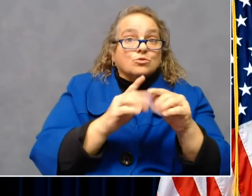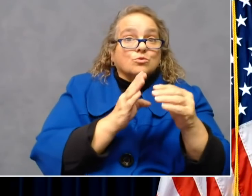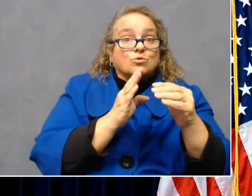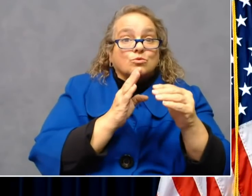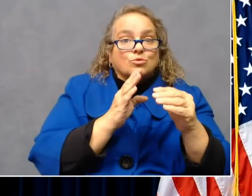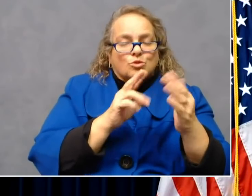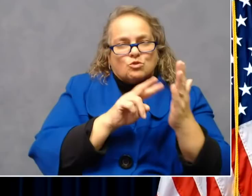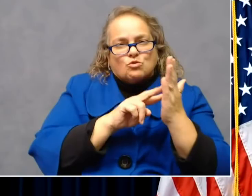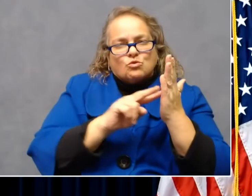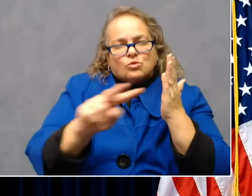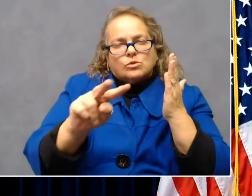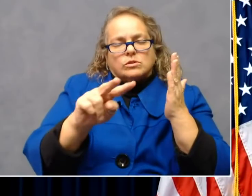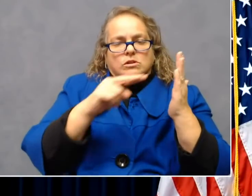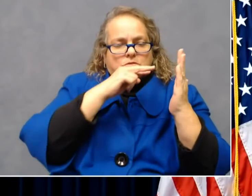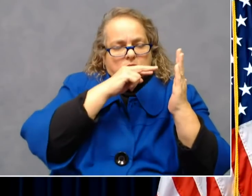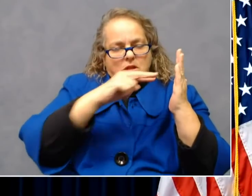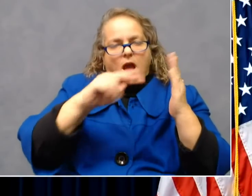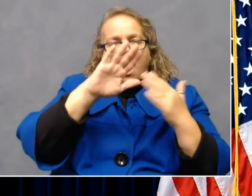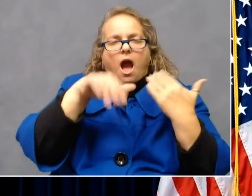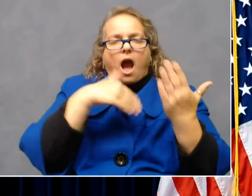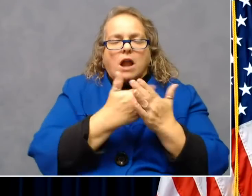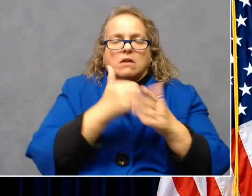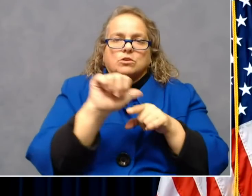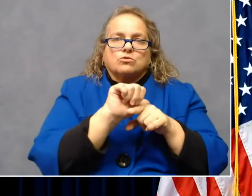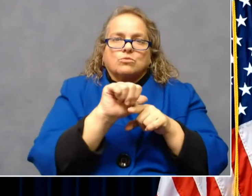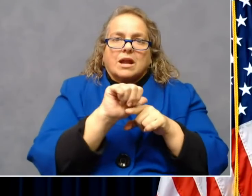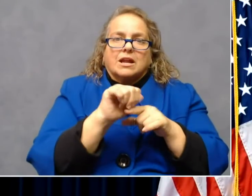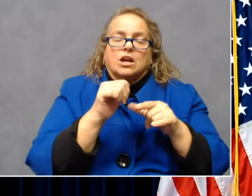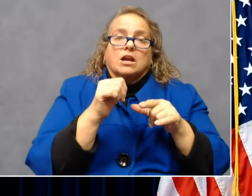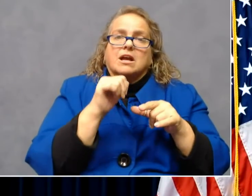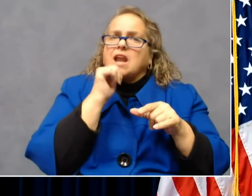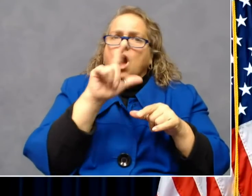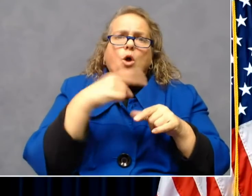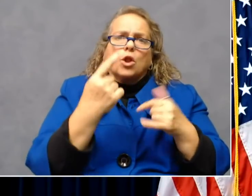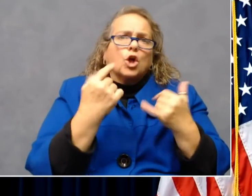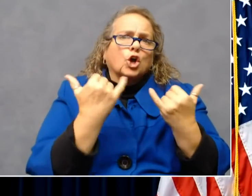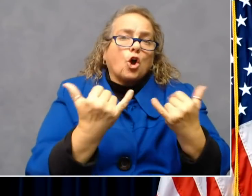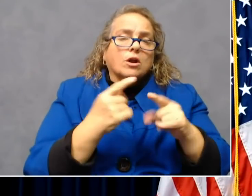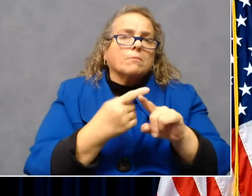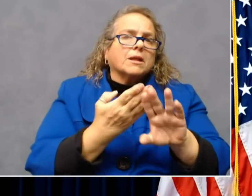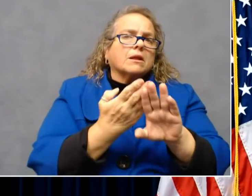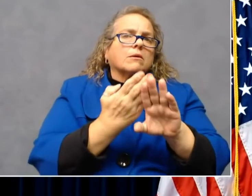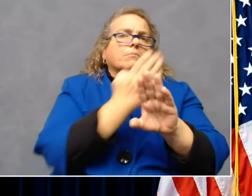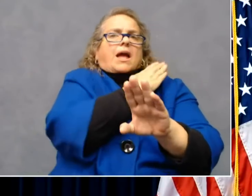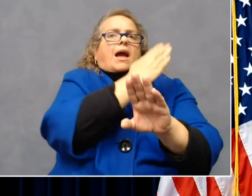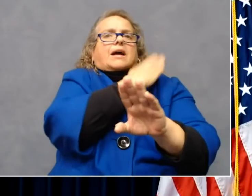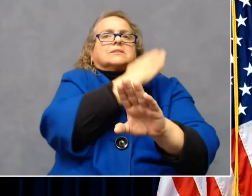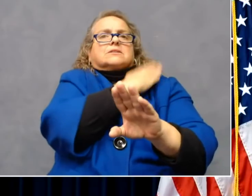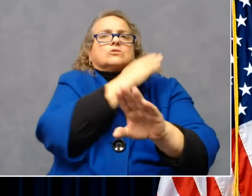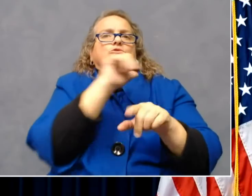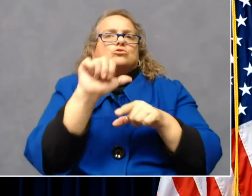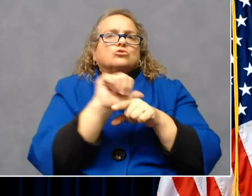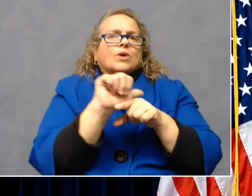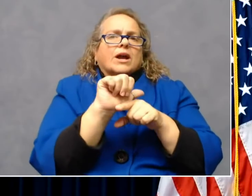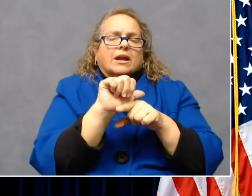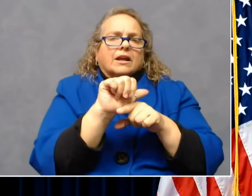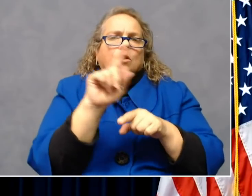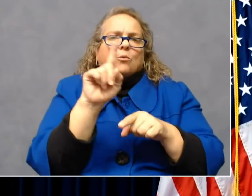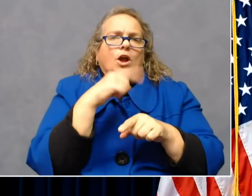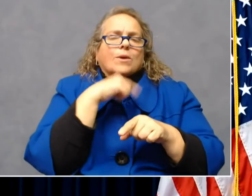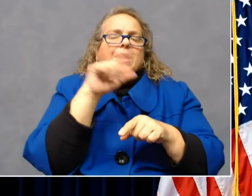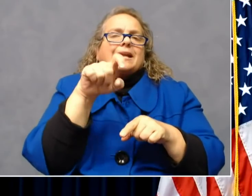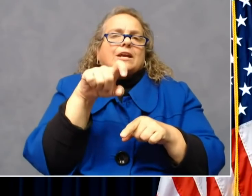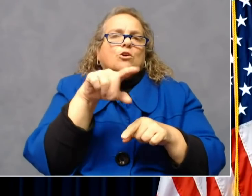currently used, but in the past, identify where retraining needs to be. It certainly shows that we